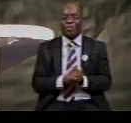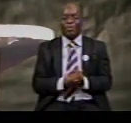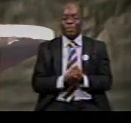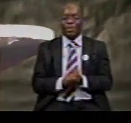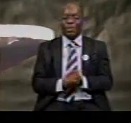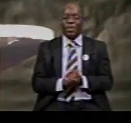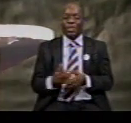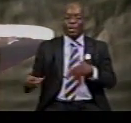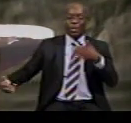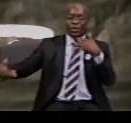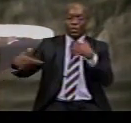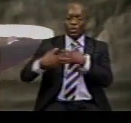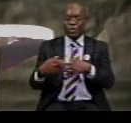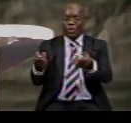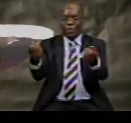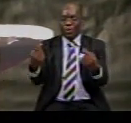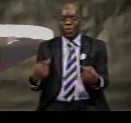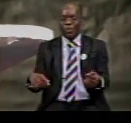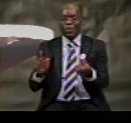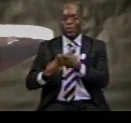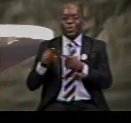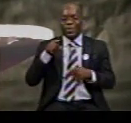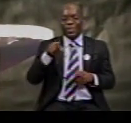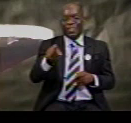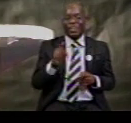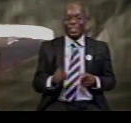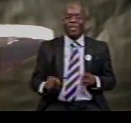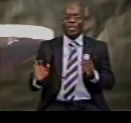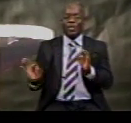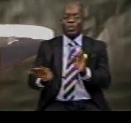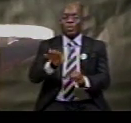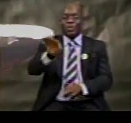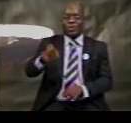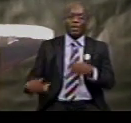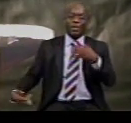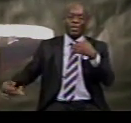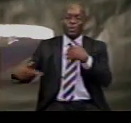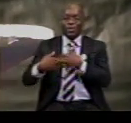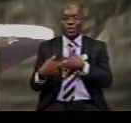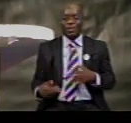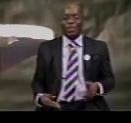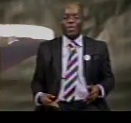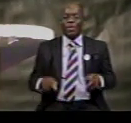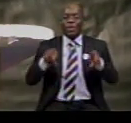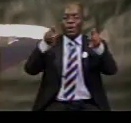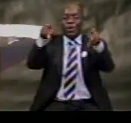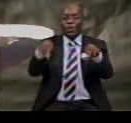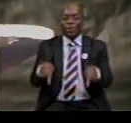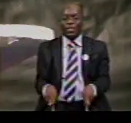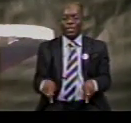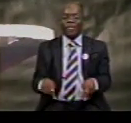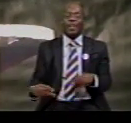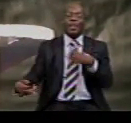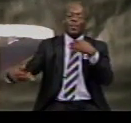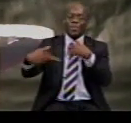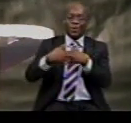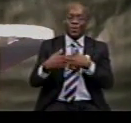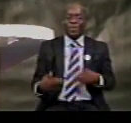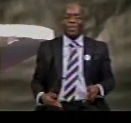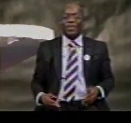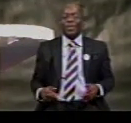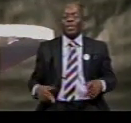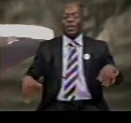Restoration coming to you. Spiritual restoration. Physical restoration.